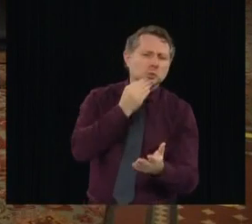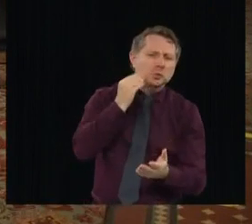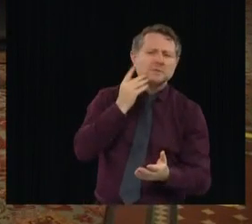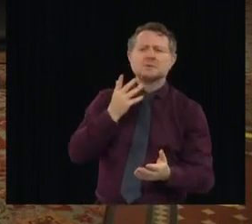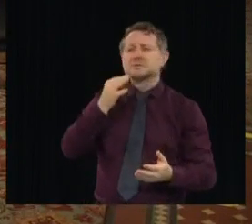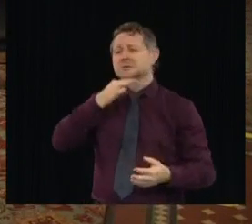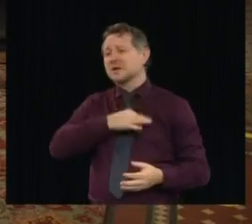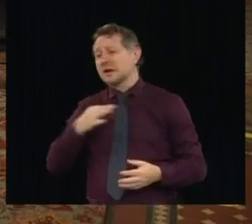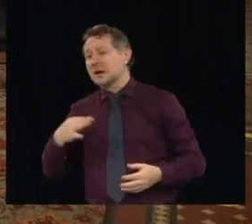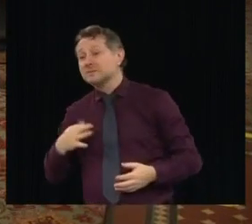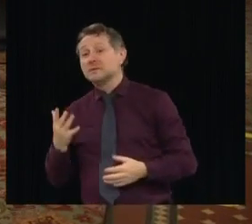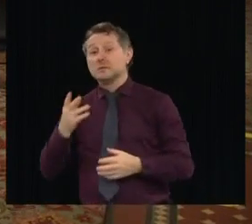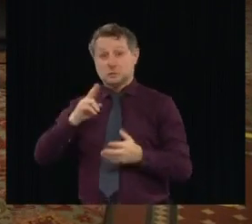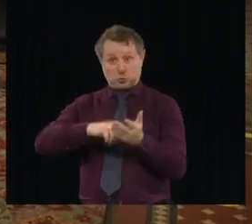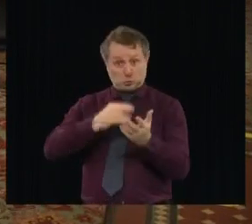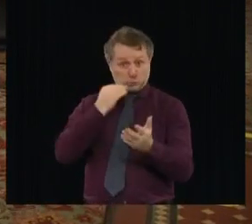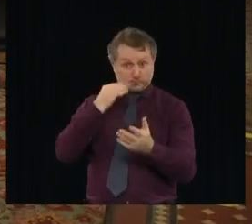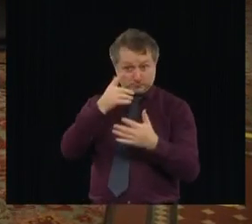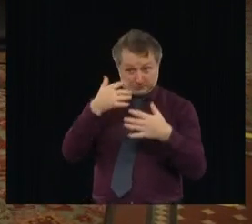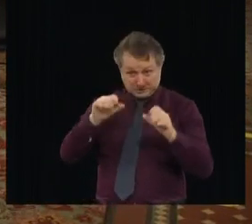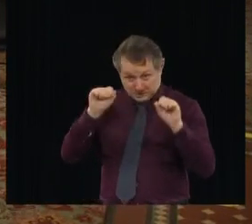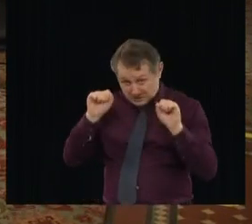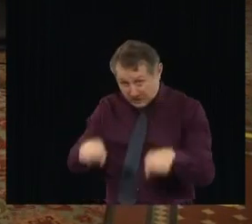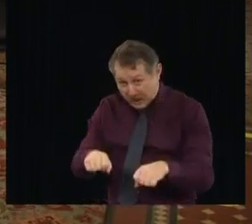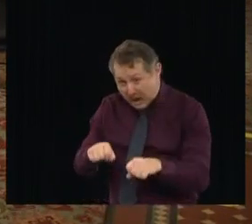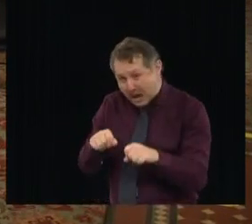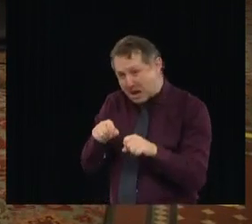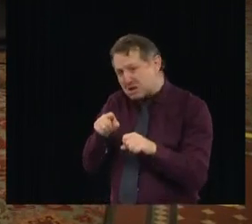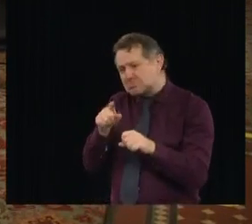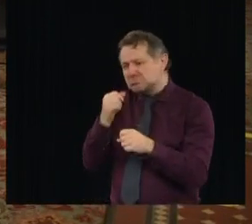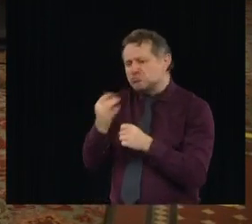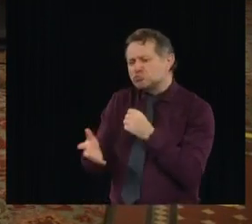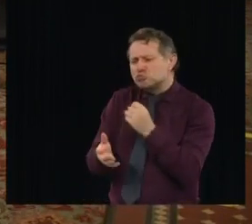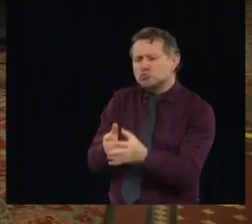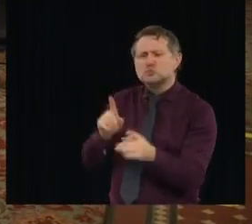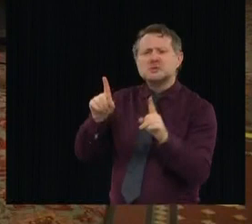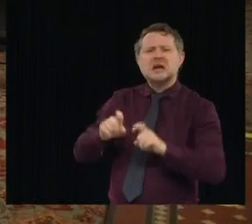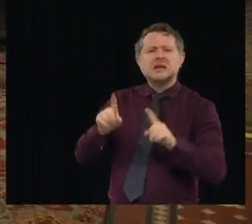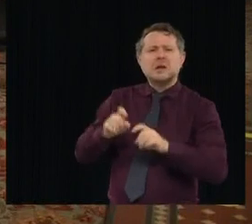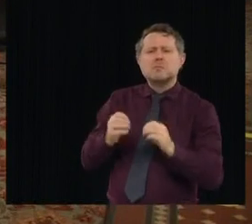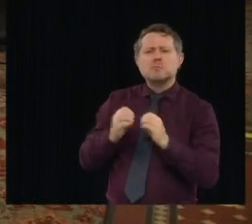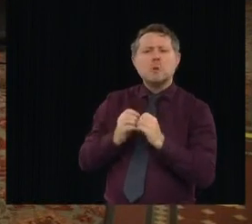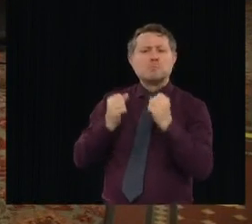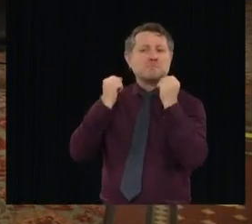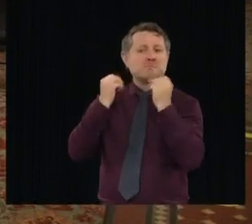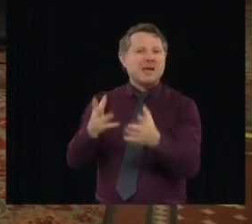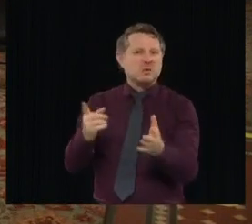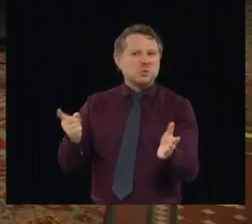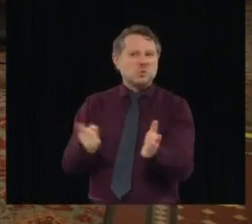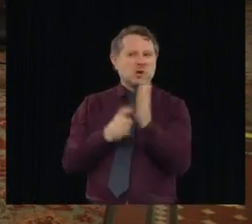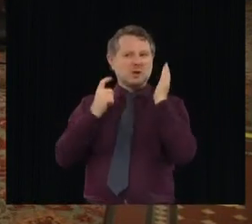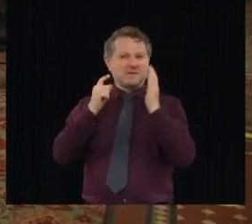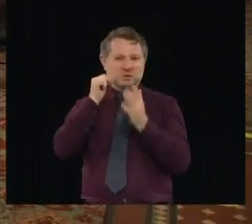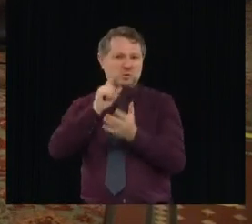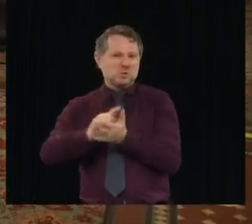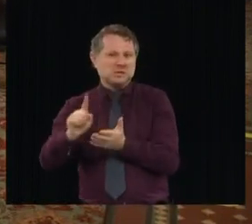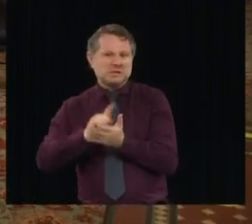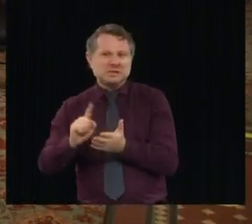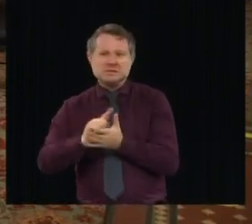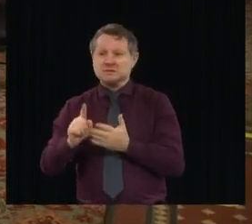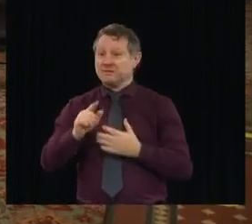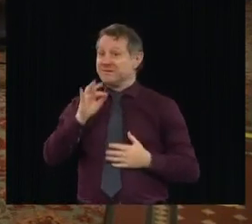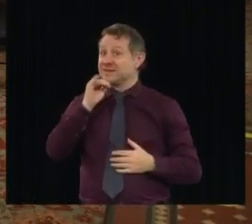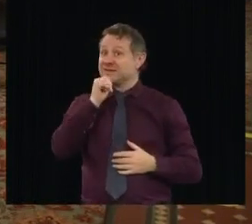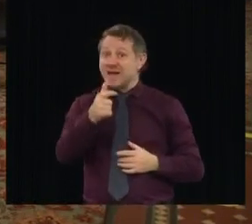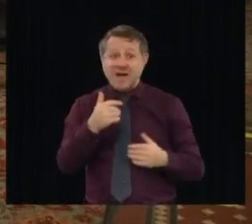current capacity to test as many nursing home staffers as you're requiring them to do? And if not, how will your administration make sure